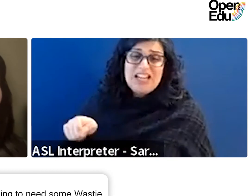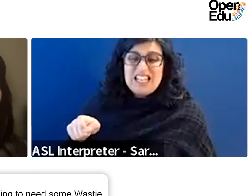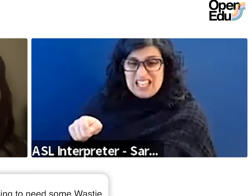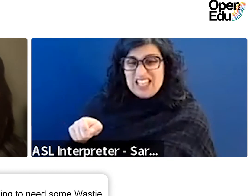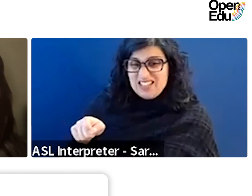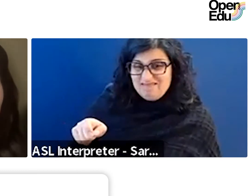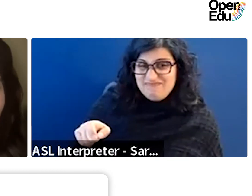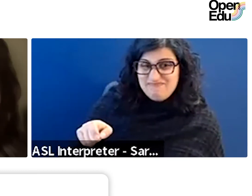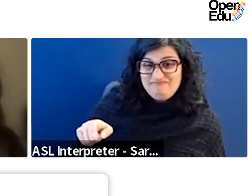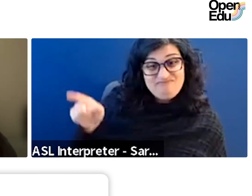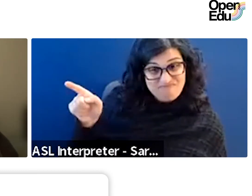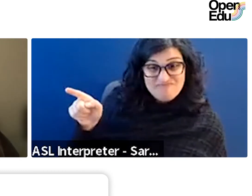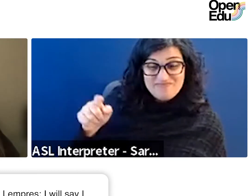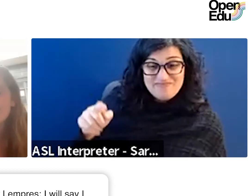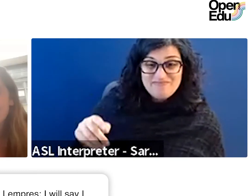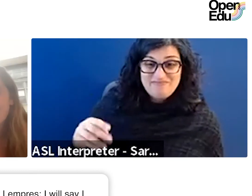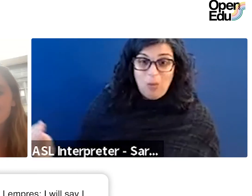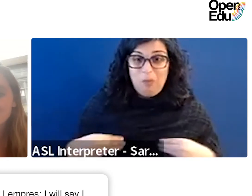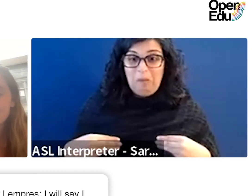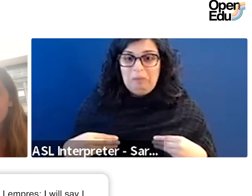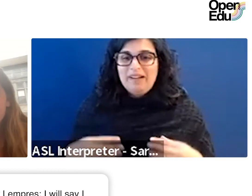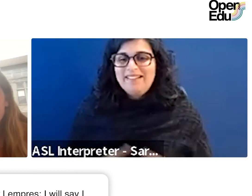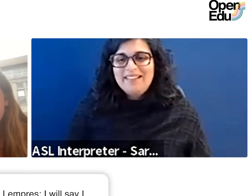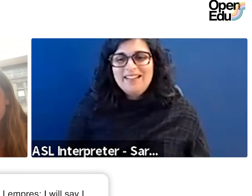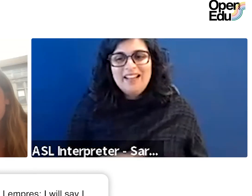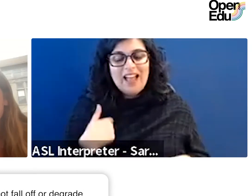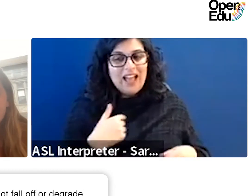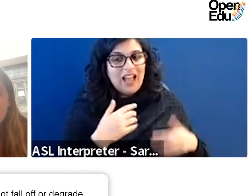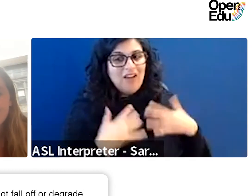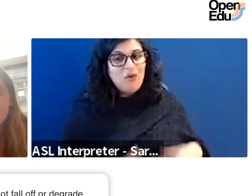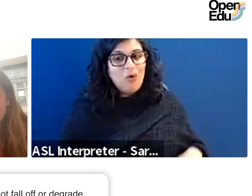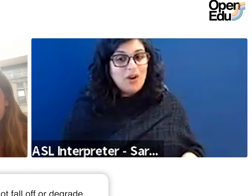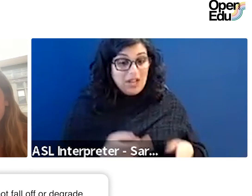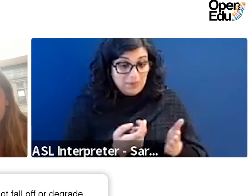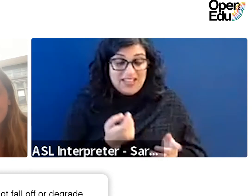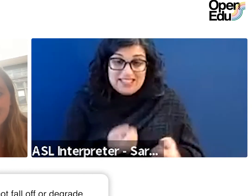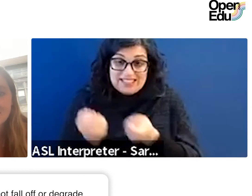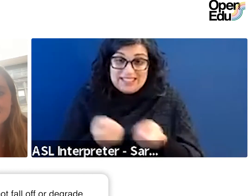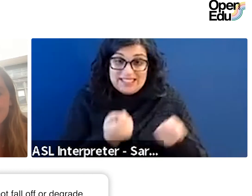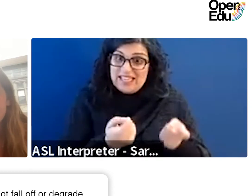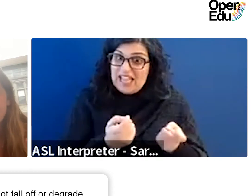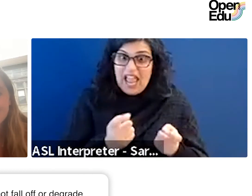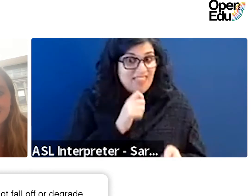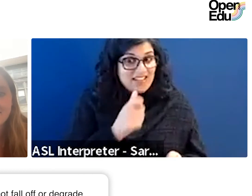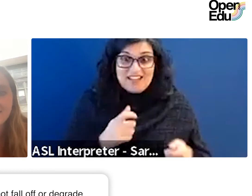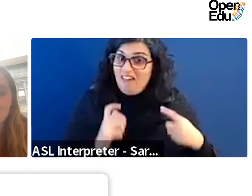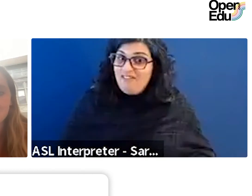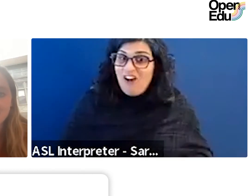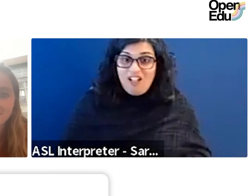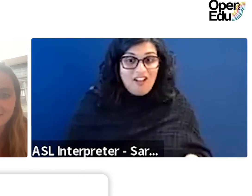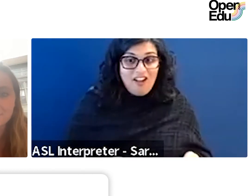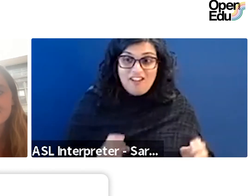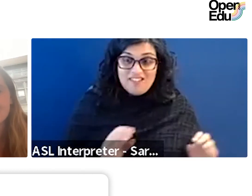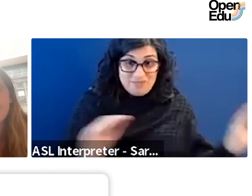just. And I will say I've worn them skiing and they did not fall off or degrade while I was sweating and skiing and